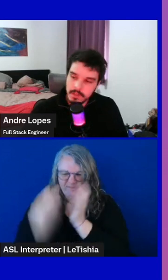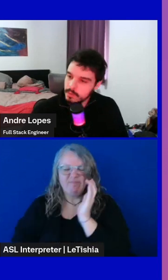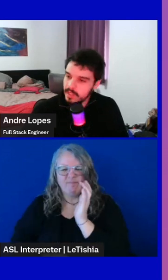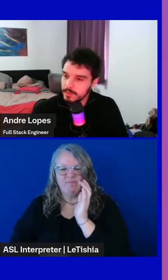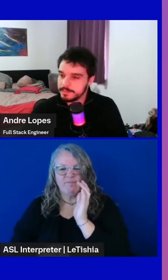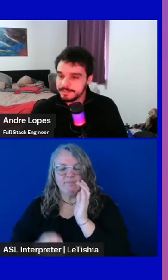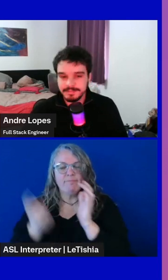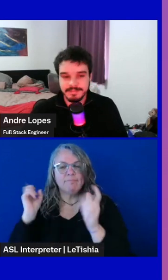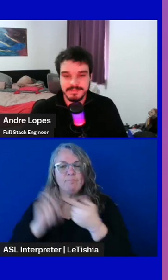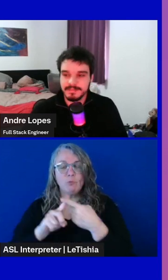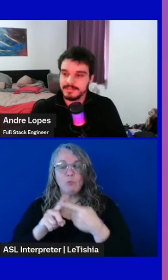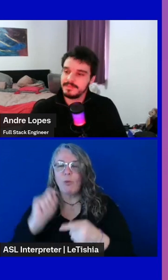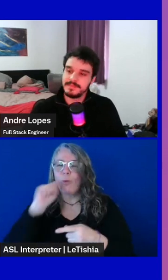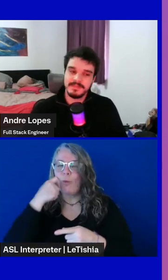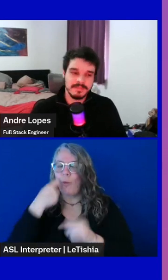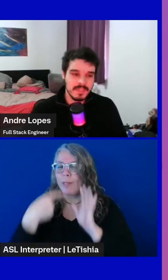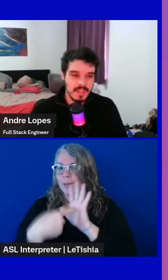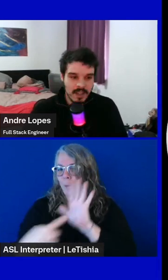a cool demo.